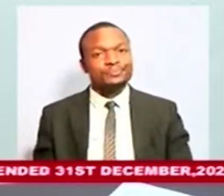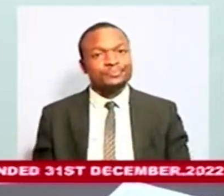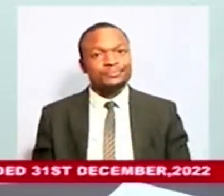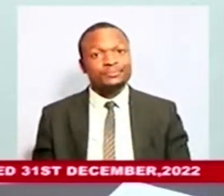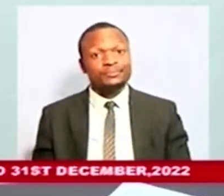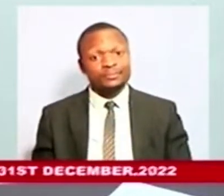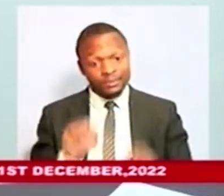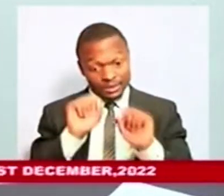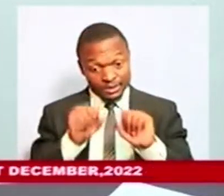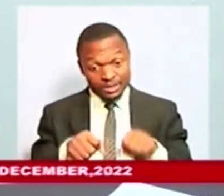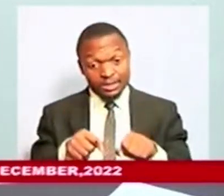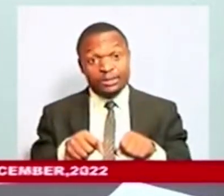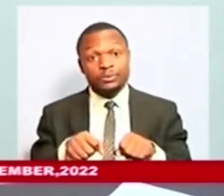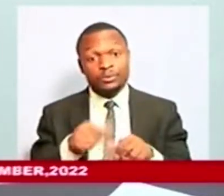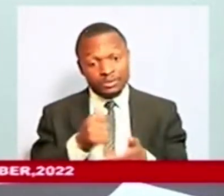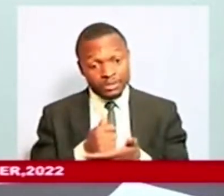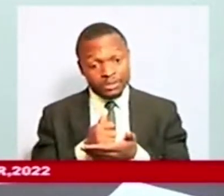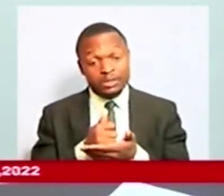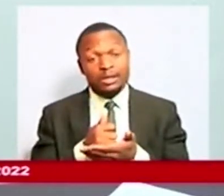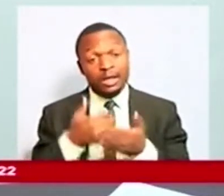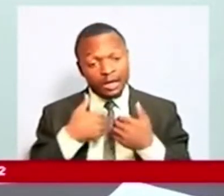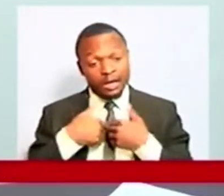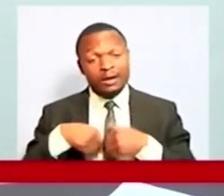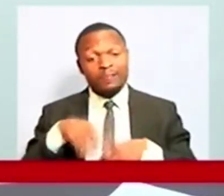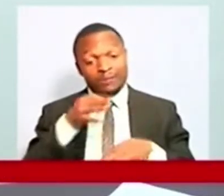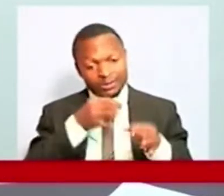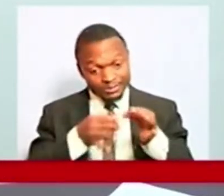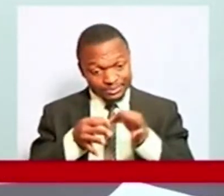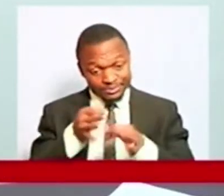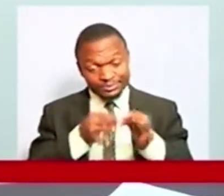can we have an explanation to that?